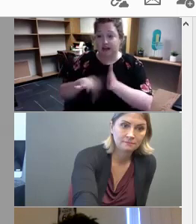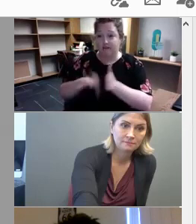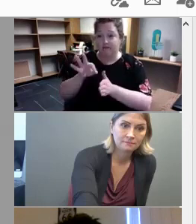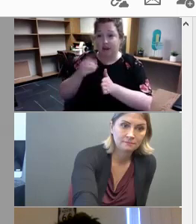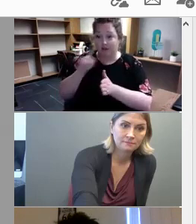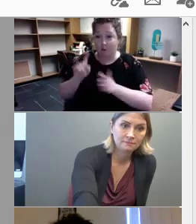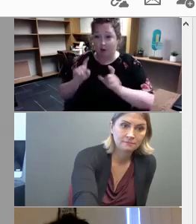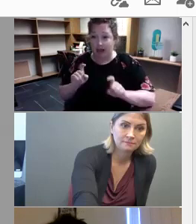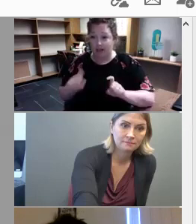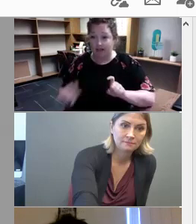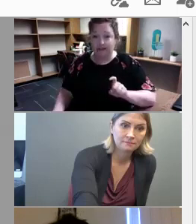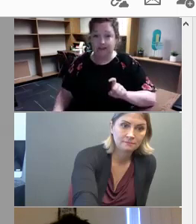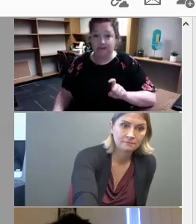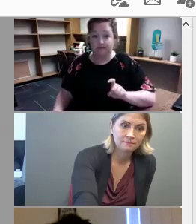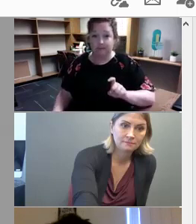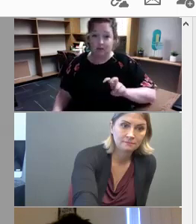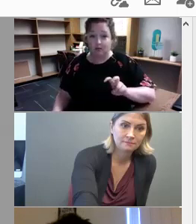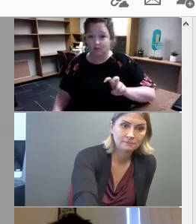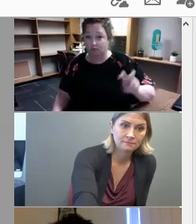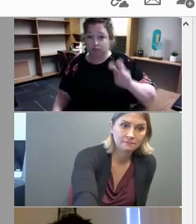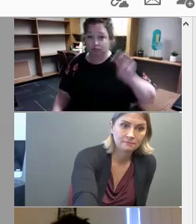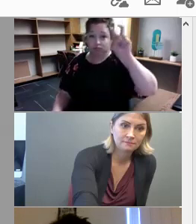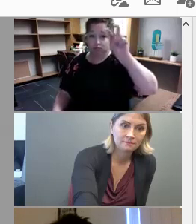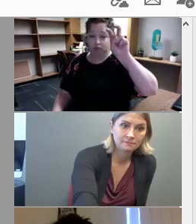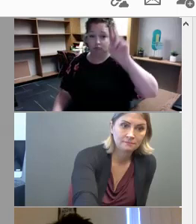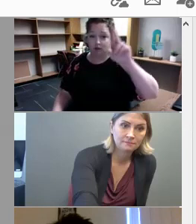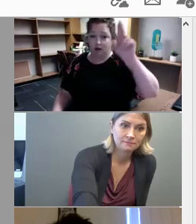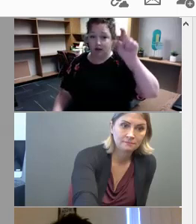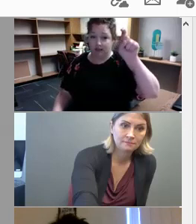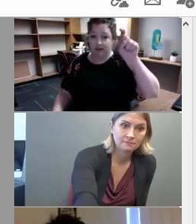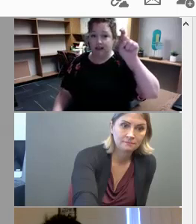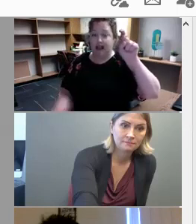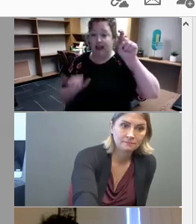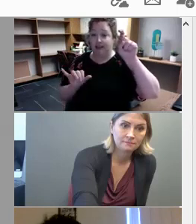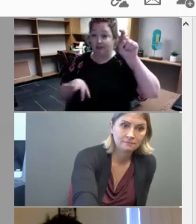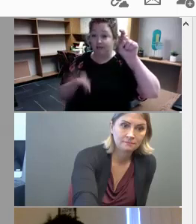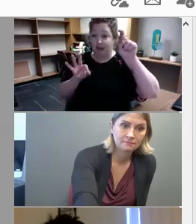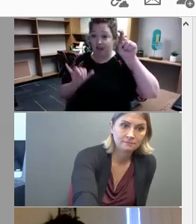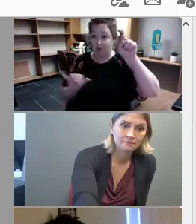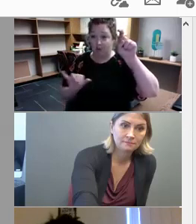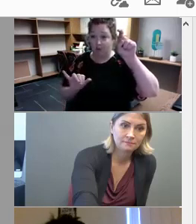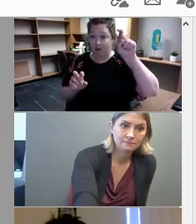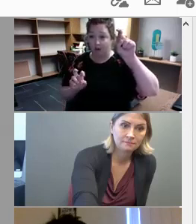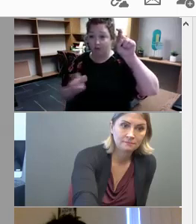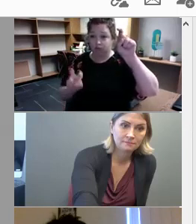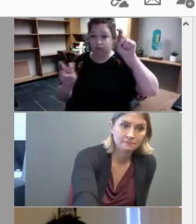the rank of the root node. Ry is the rank of the root node for Y. If both of those ranks are the same,